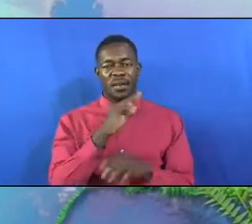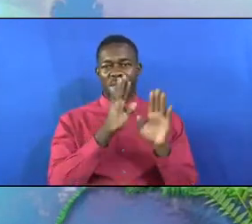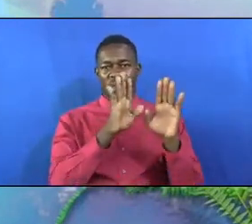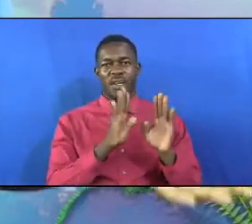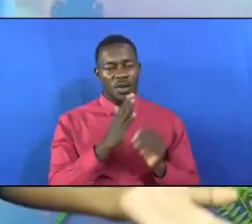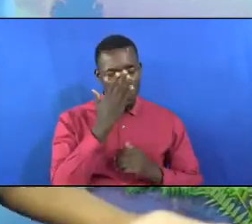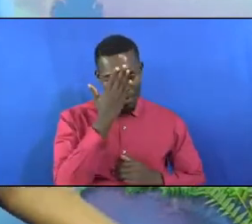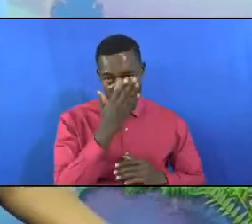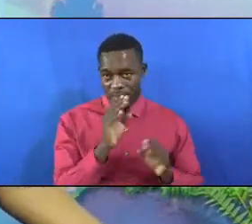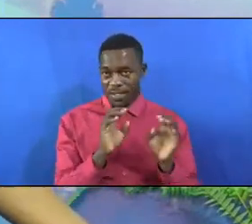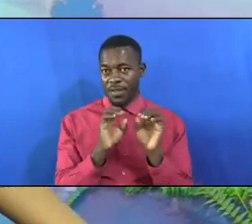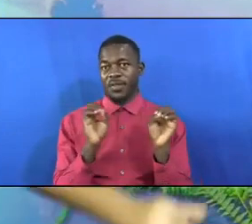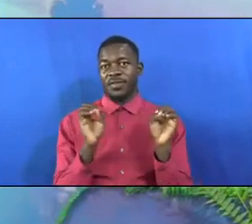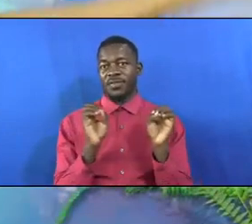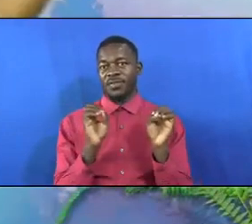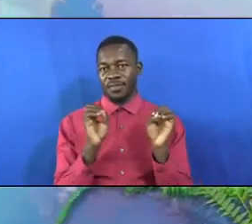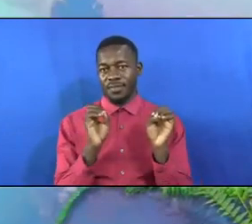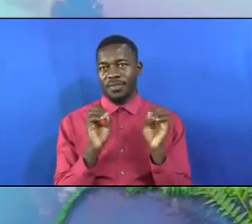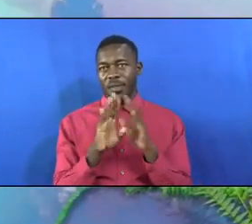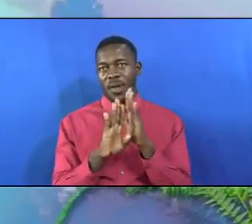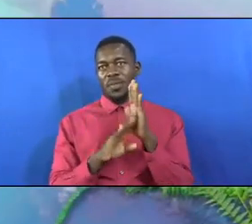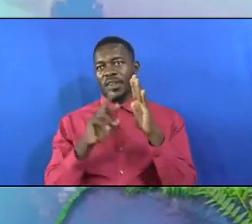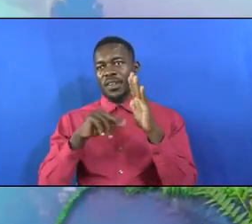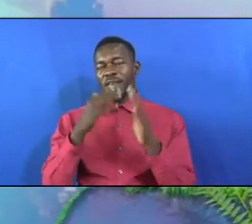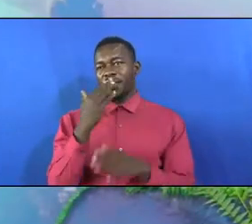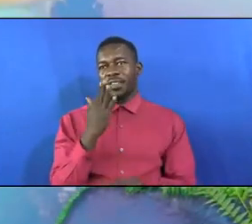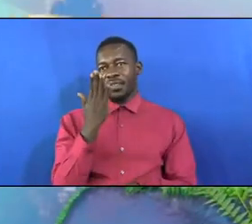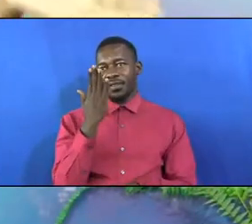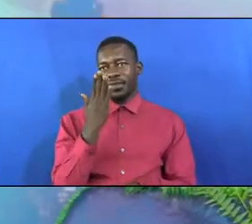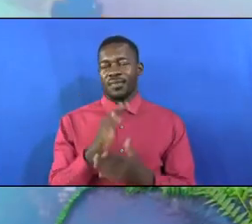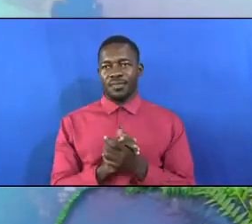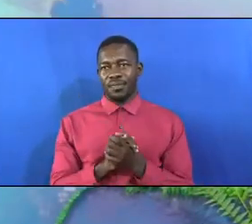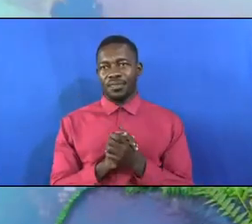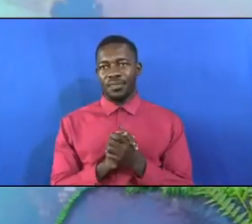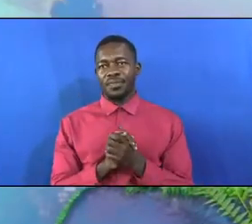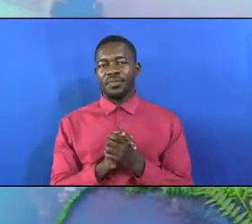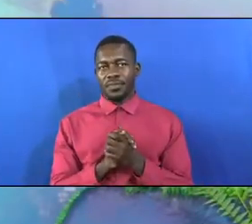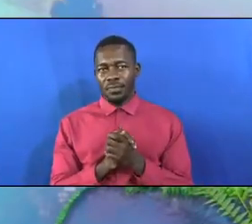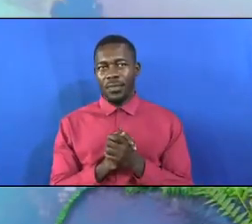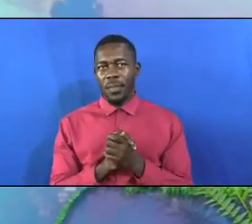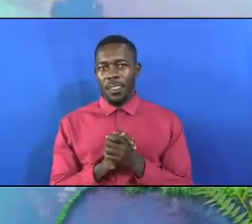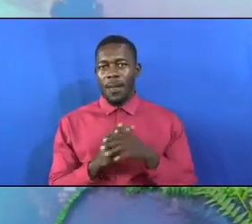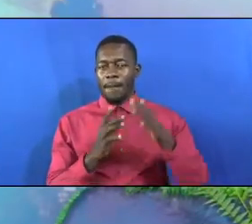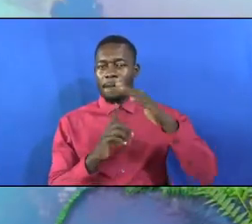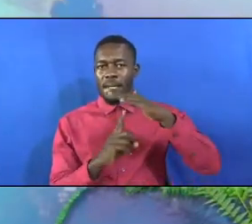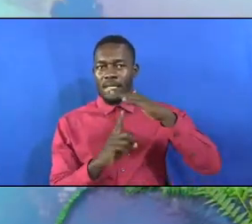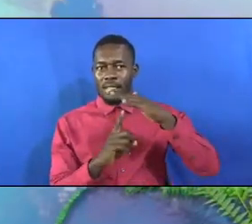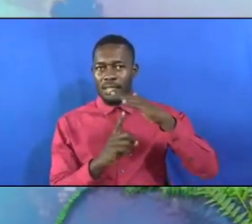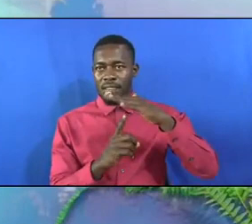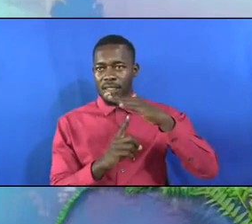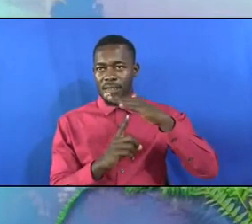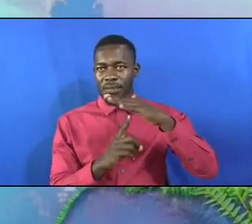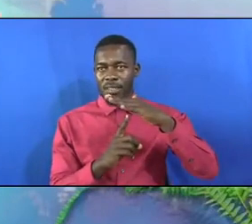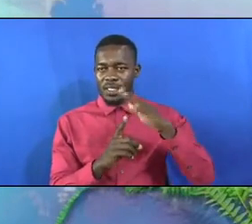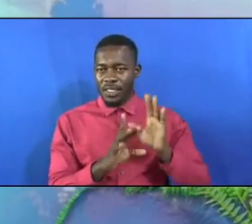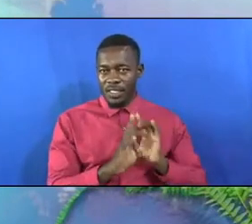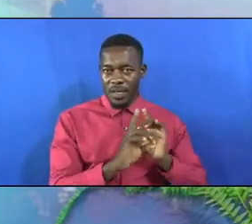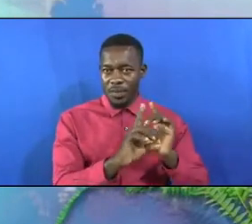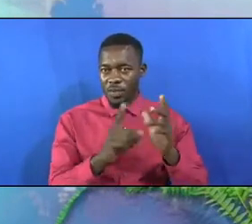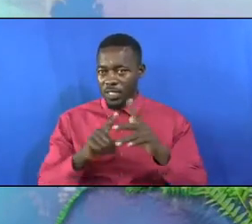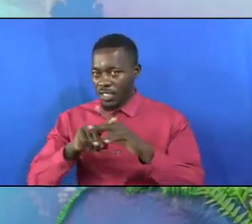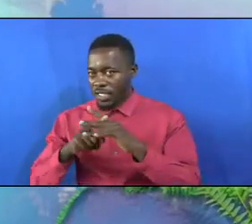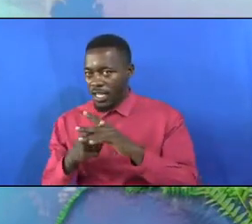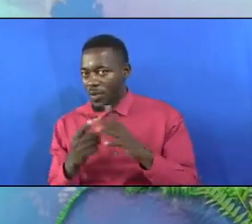We find them receiving the Holy Spirit. We find the ministry of the apostles